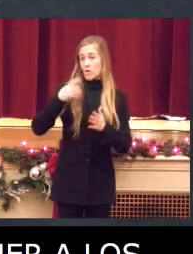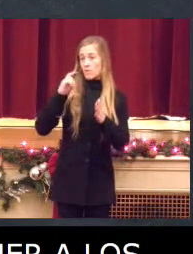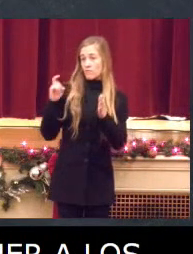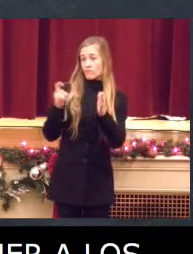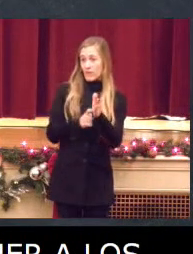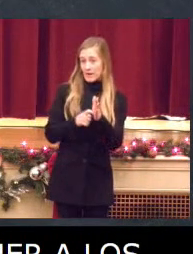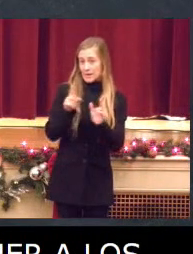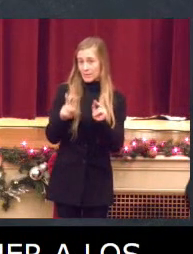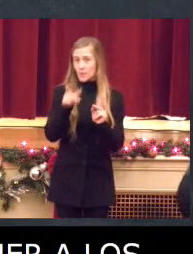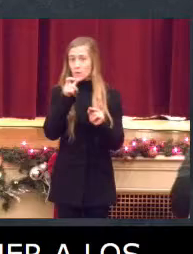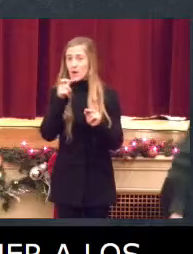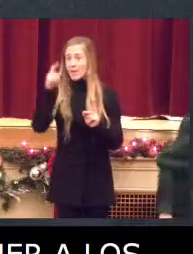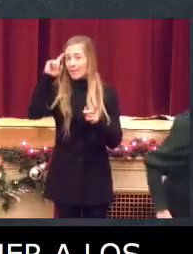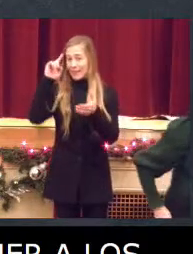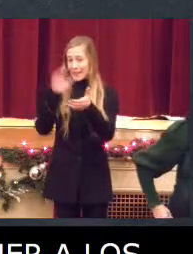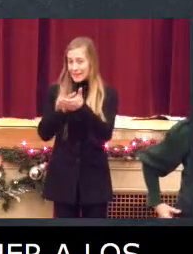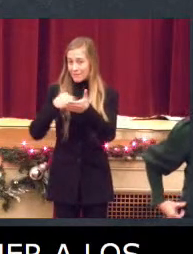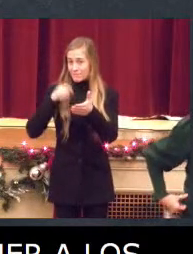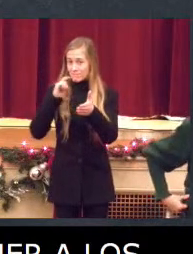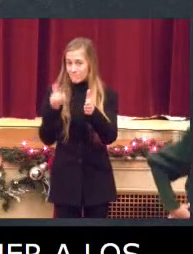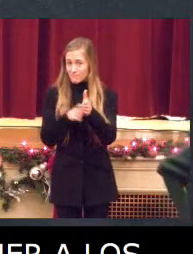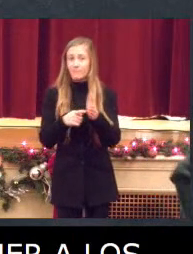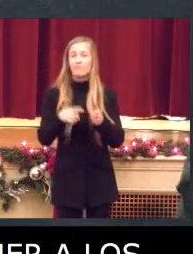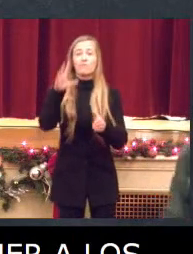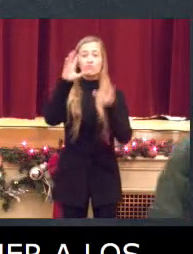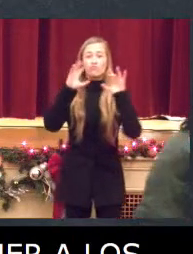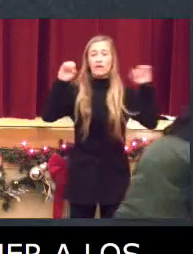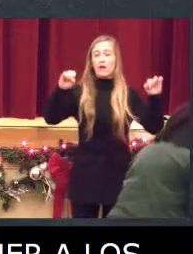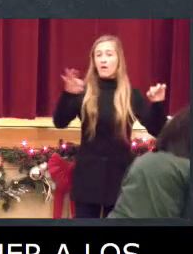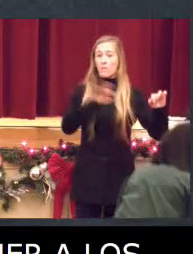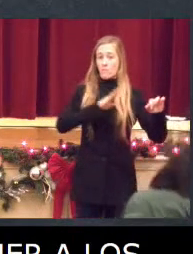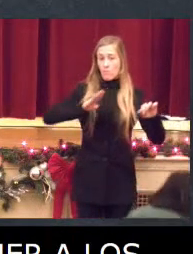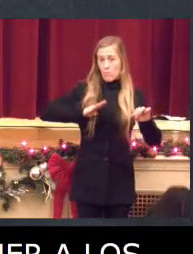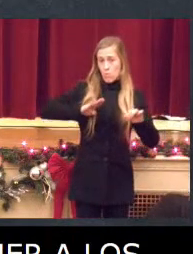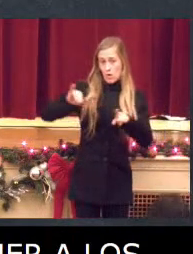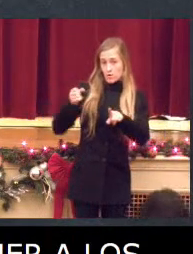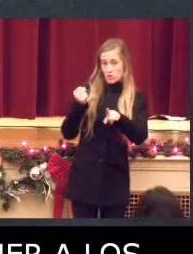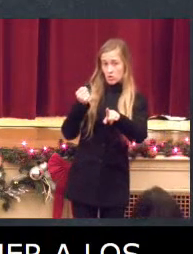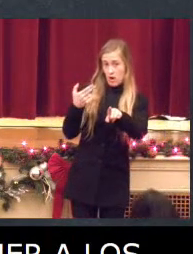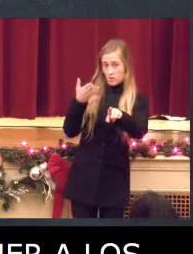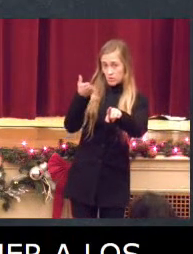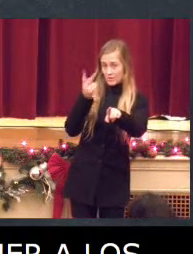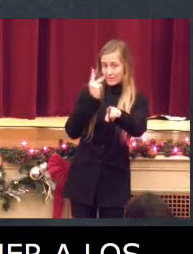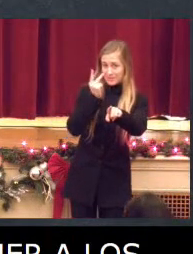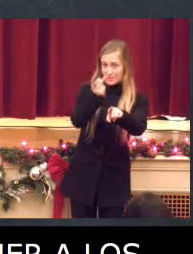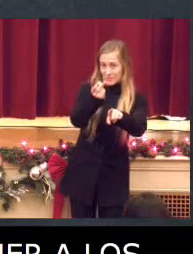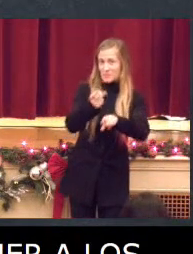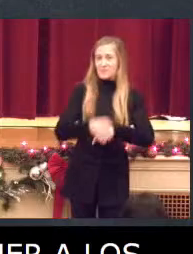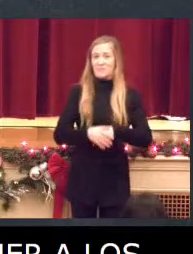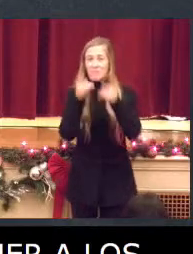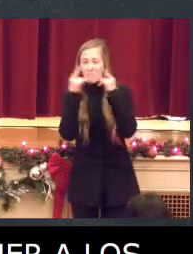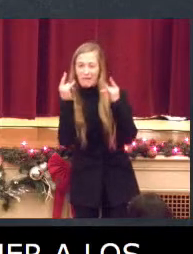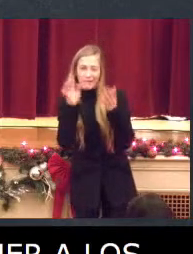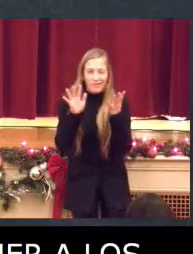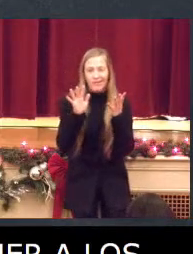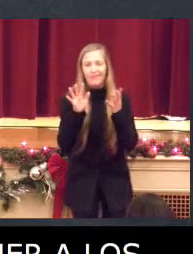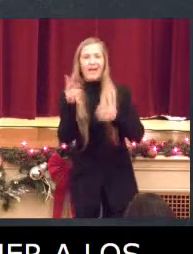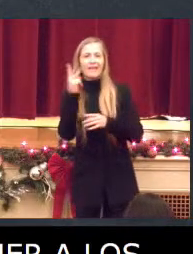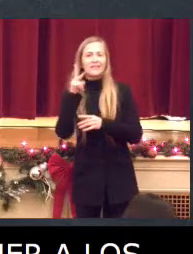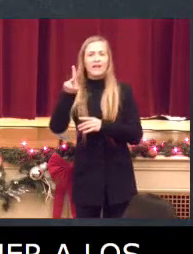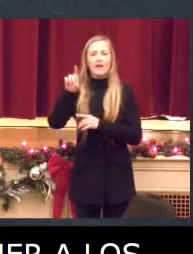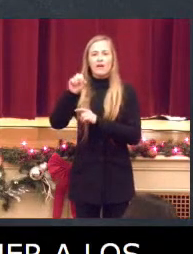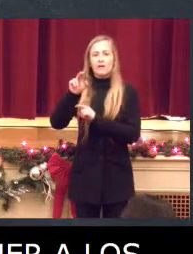think I recognize. I think the president of the board, John Scrobot, I think that's him behind that mask there in the back. I see Don Patton, I think,